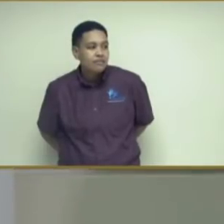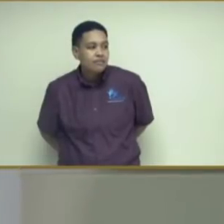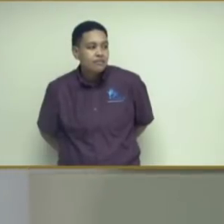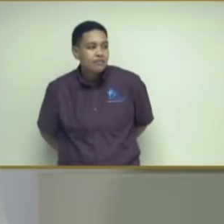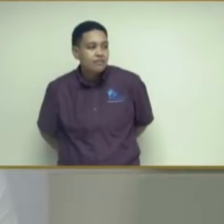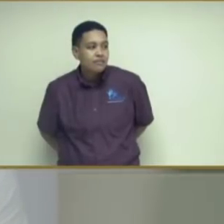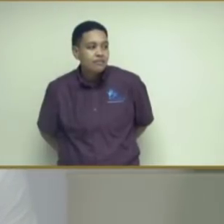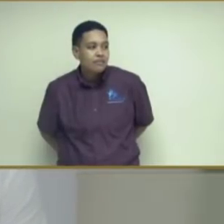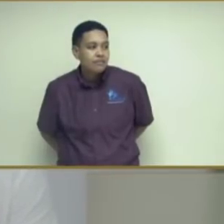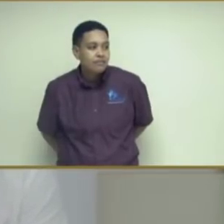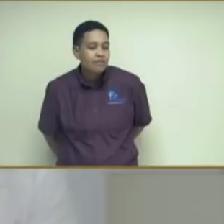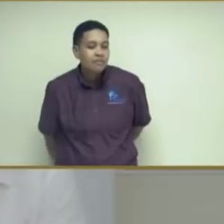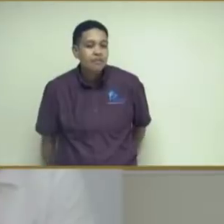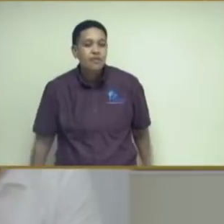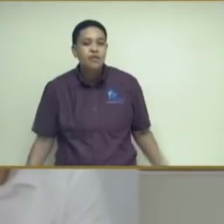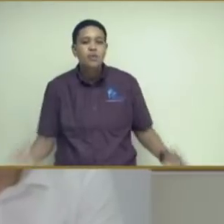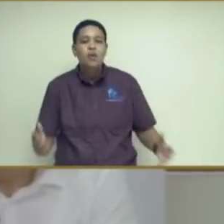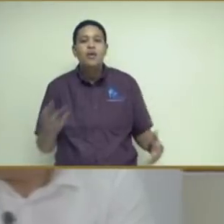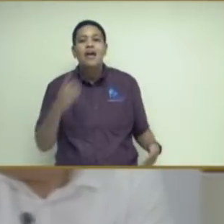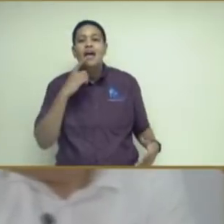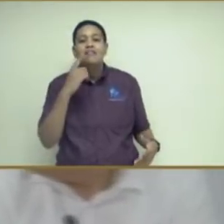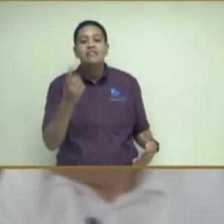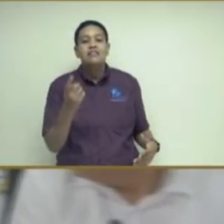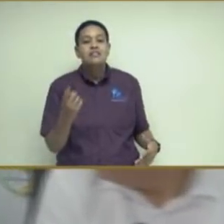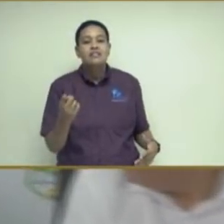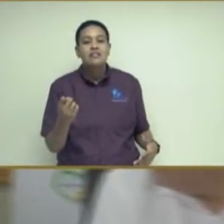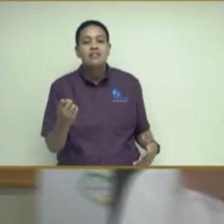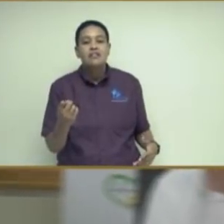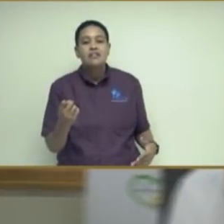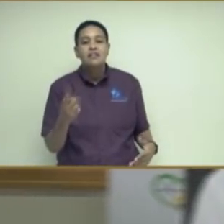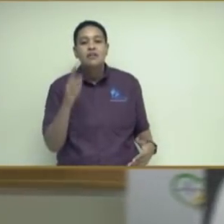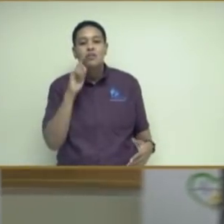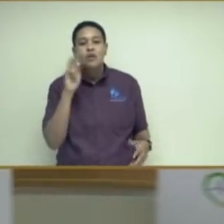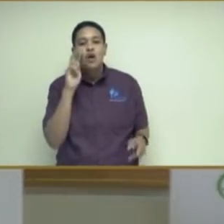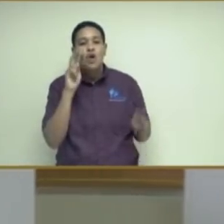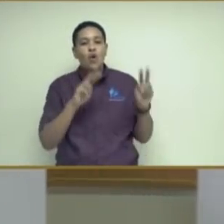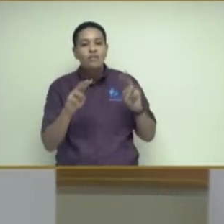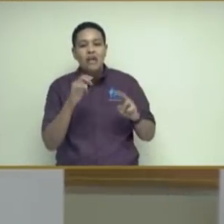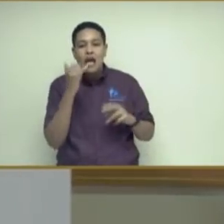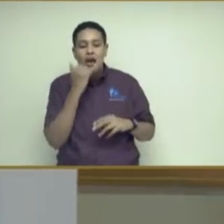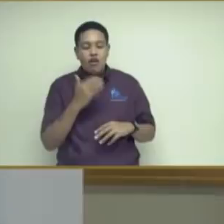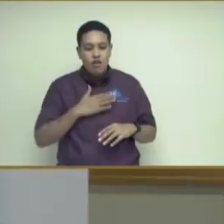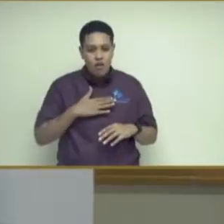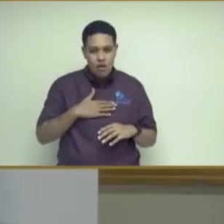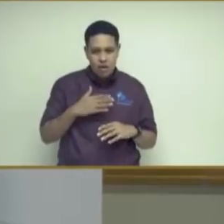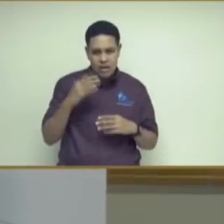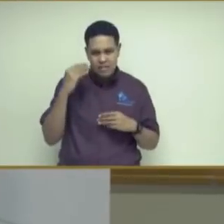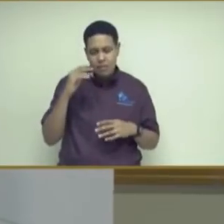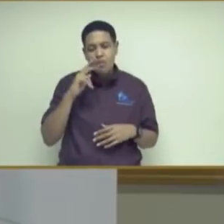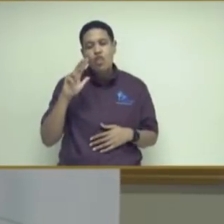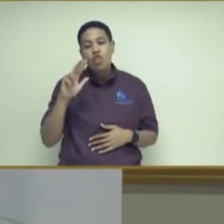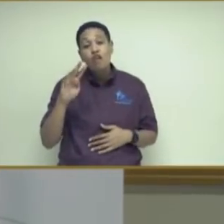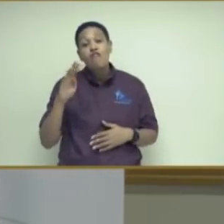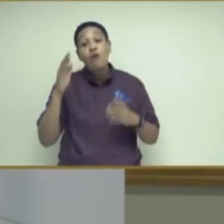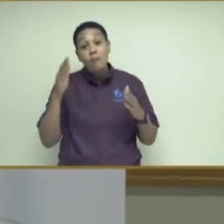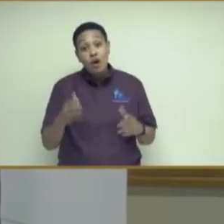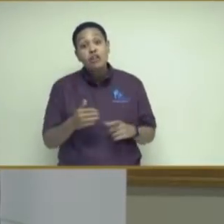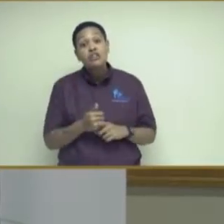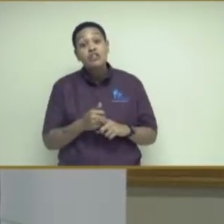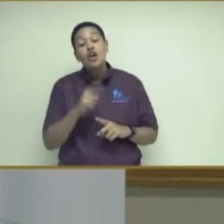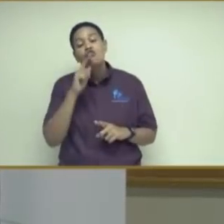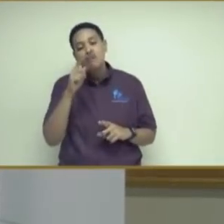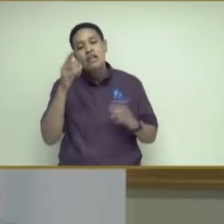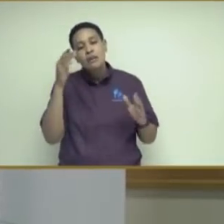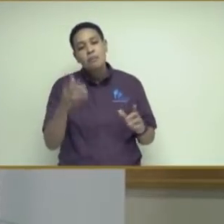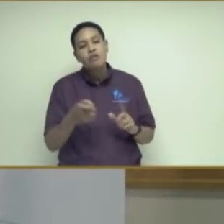What we have to say is that it would have been an oversight on our part, in that the 34th case was the